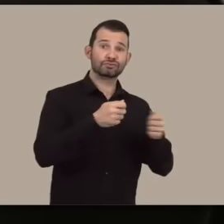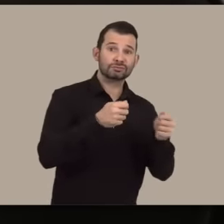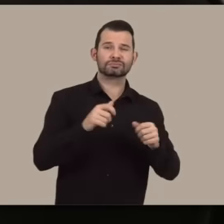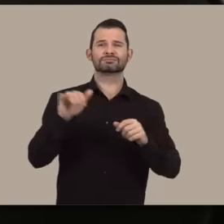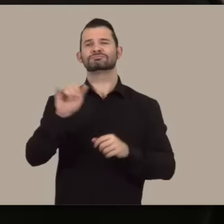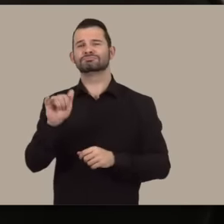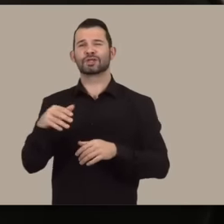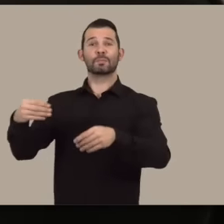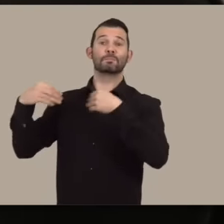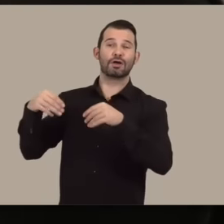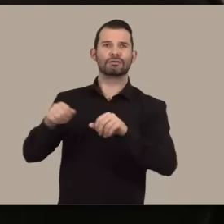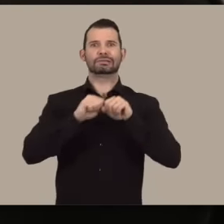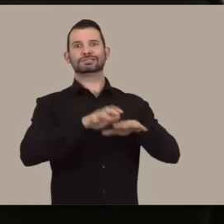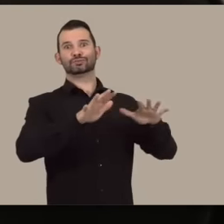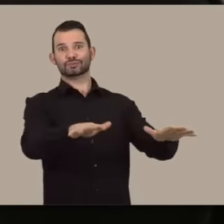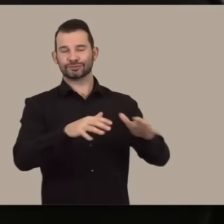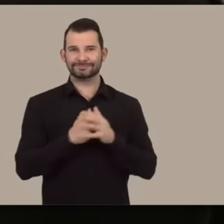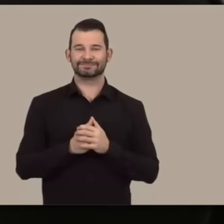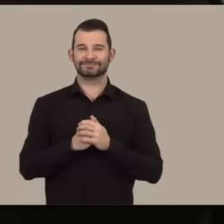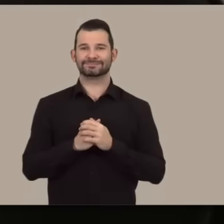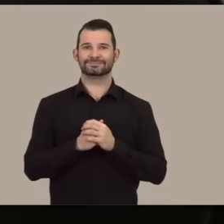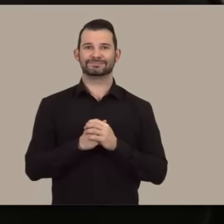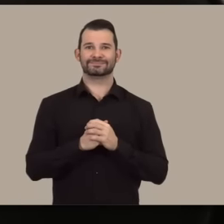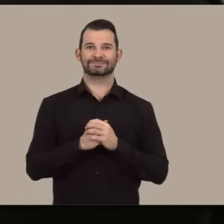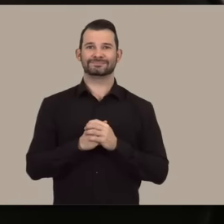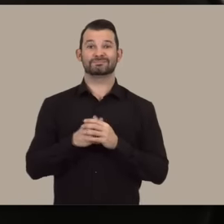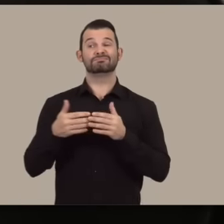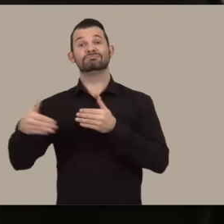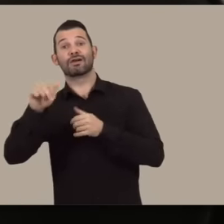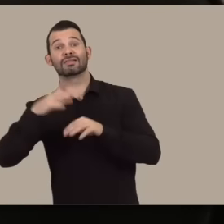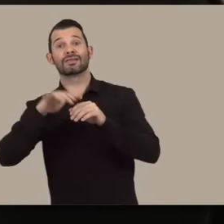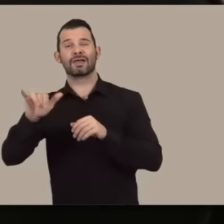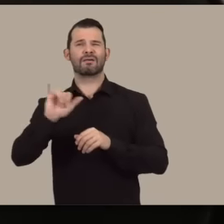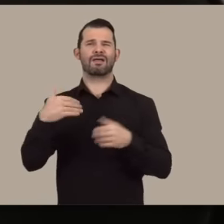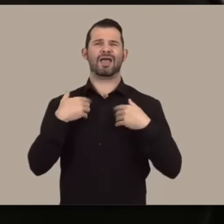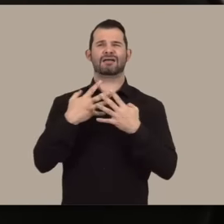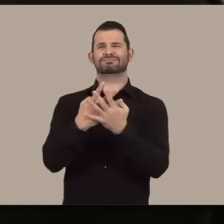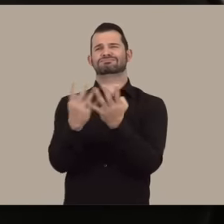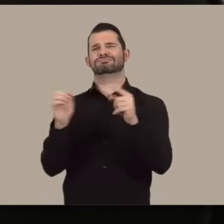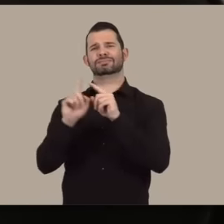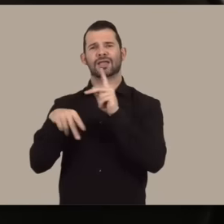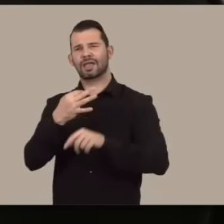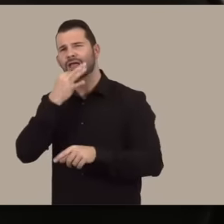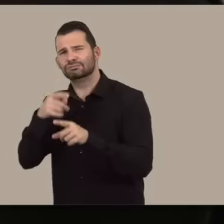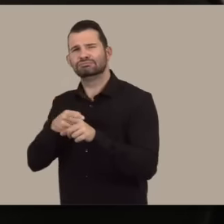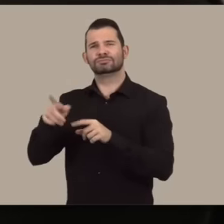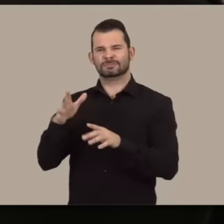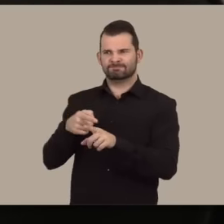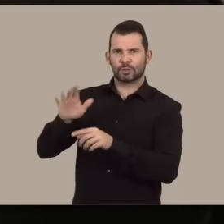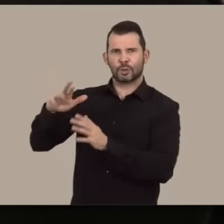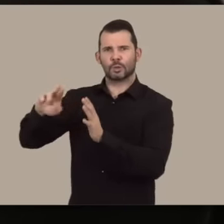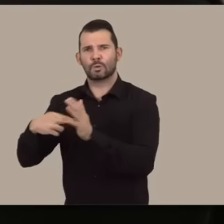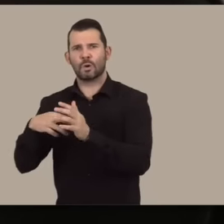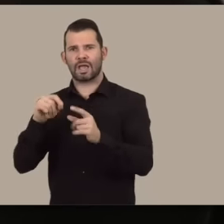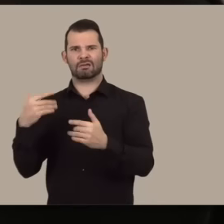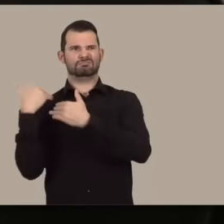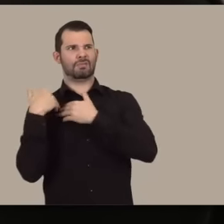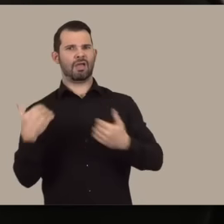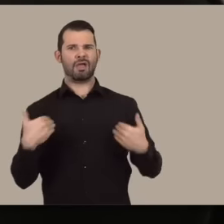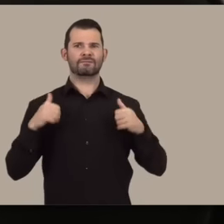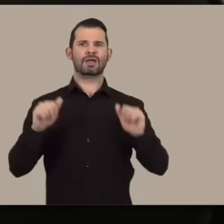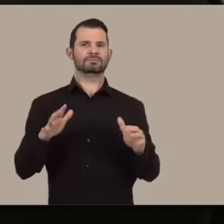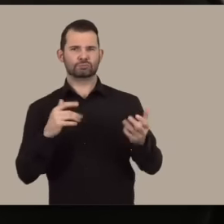production, directing, as well as marketing and distribution. Beyond that, we also have an array of experts who specialize in